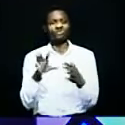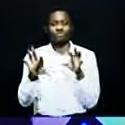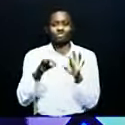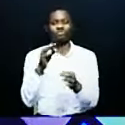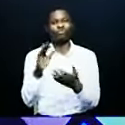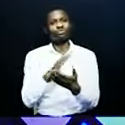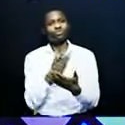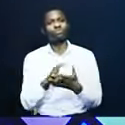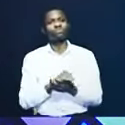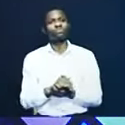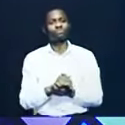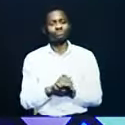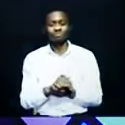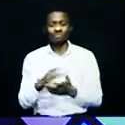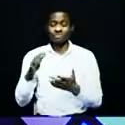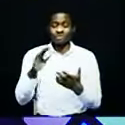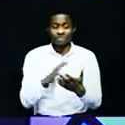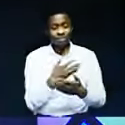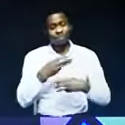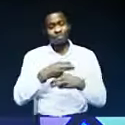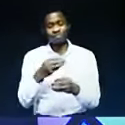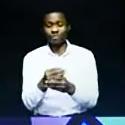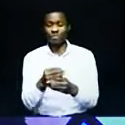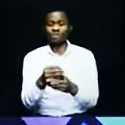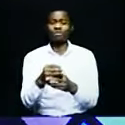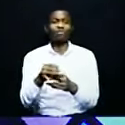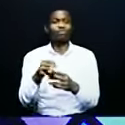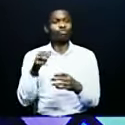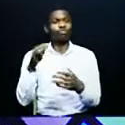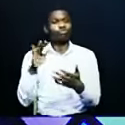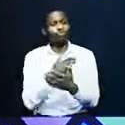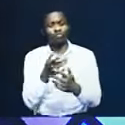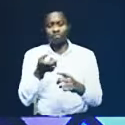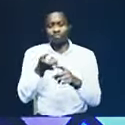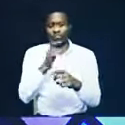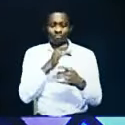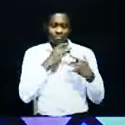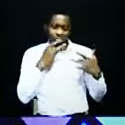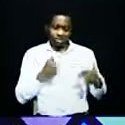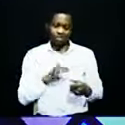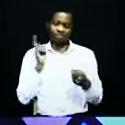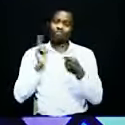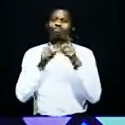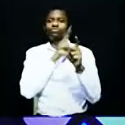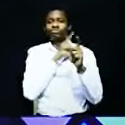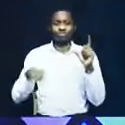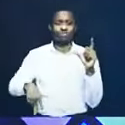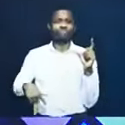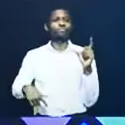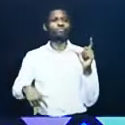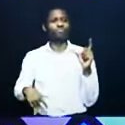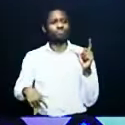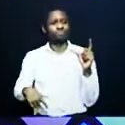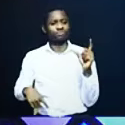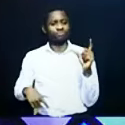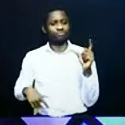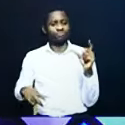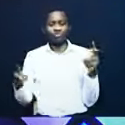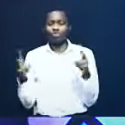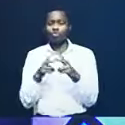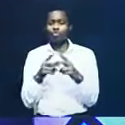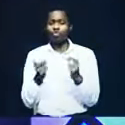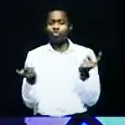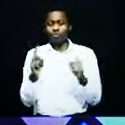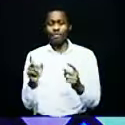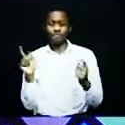Sing and make music from your heart to the Lord. Monto jom na momo senku ma. So when we meet